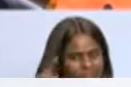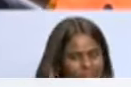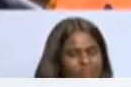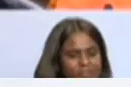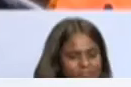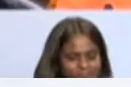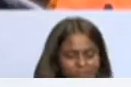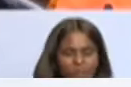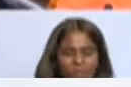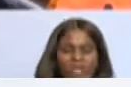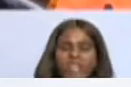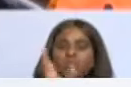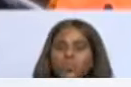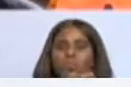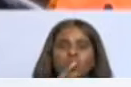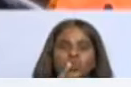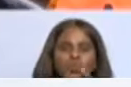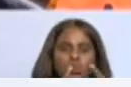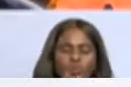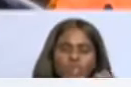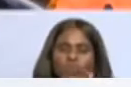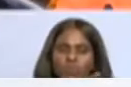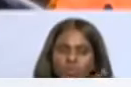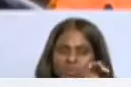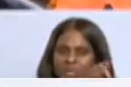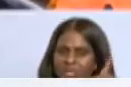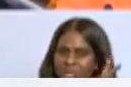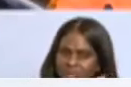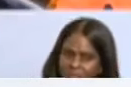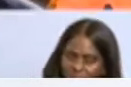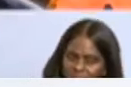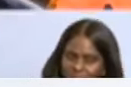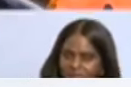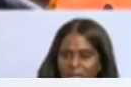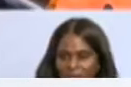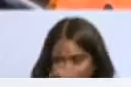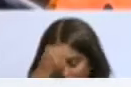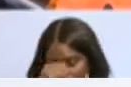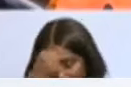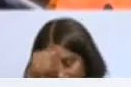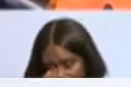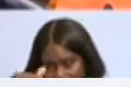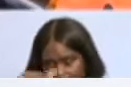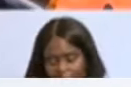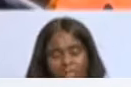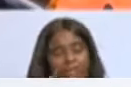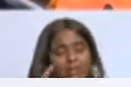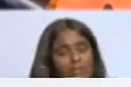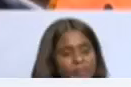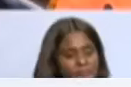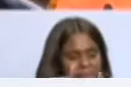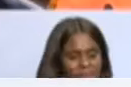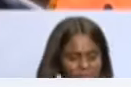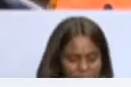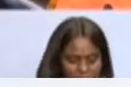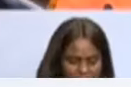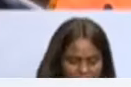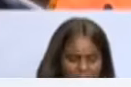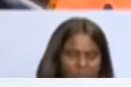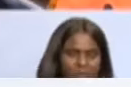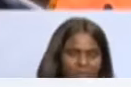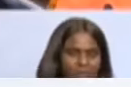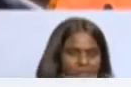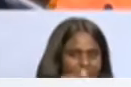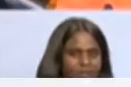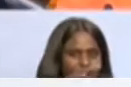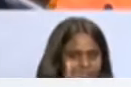touched on this issue. Through CDF bursaries, student enrollment in trade training institutes, and the youth resource centers